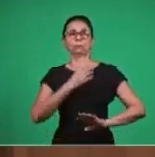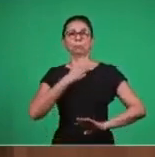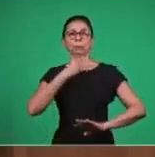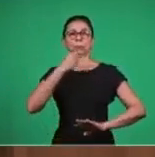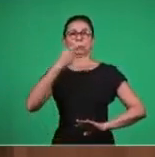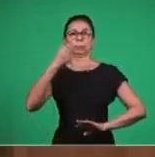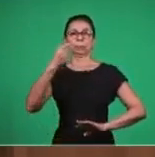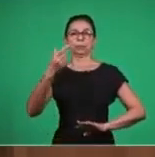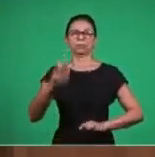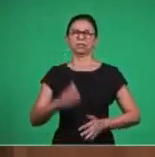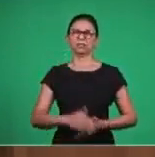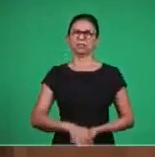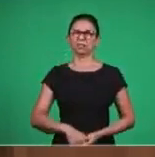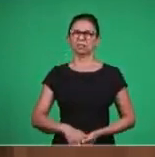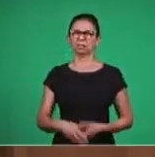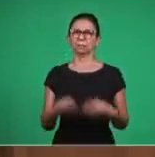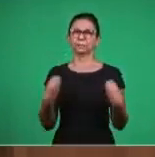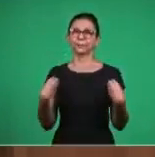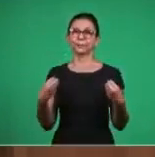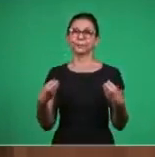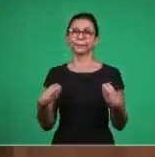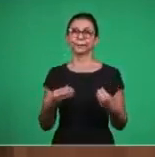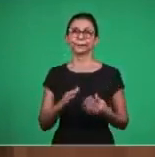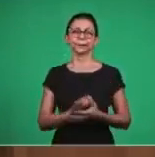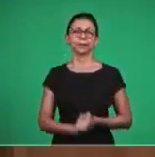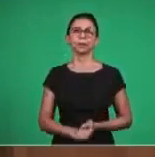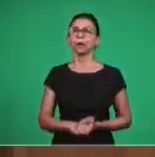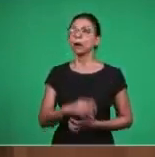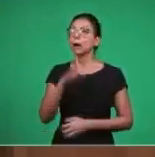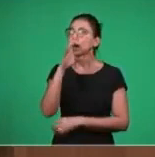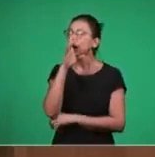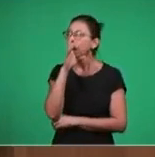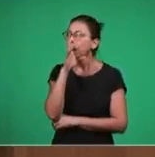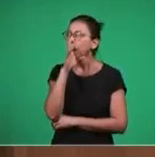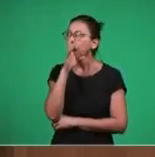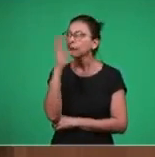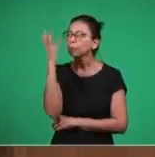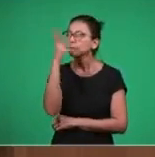never can answer. And it is impossible today to be preaching about